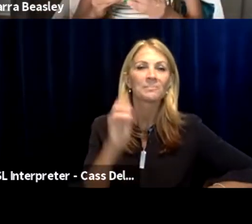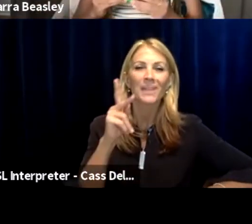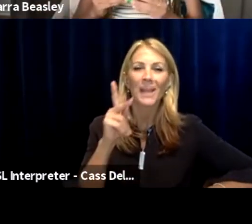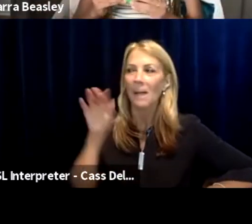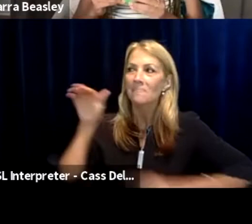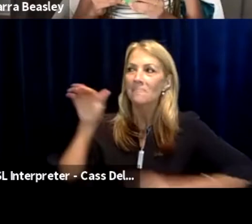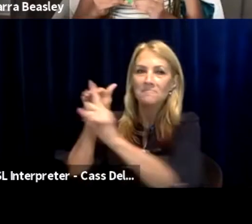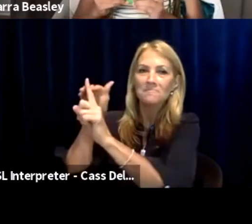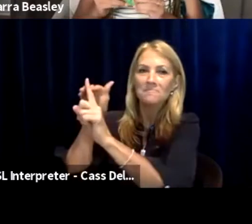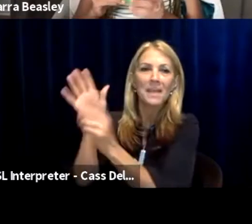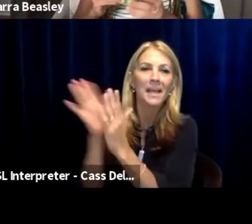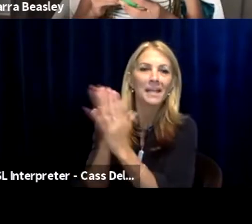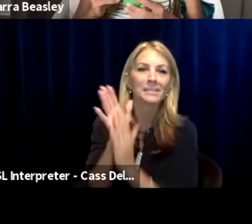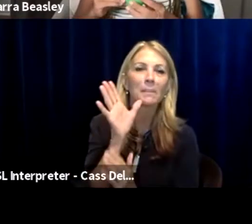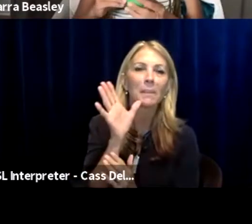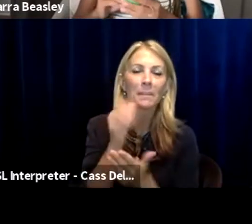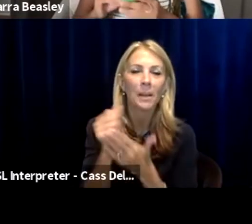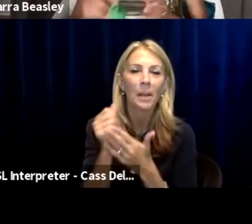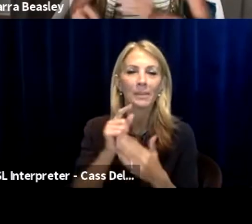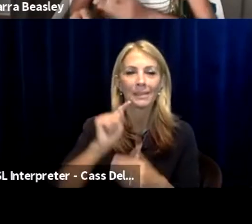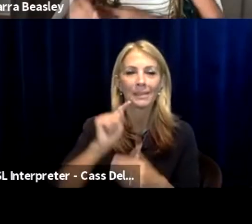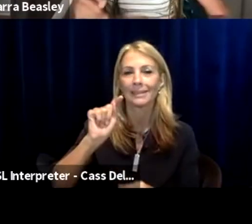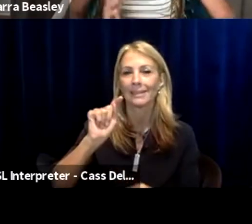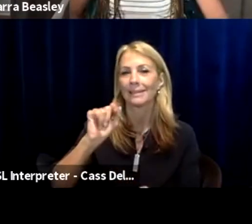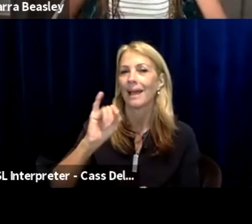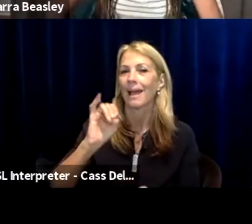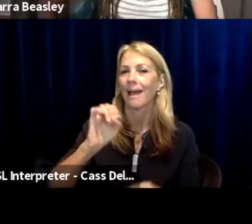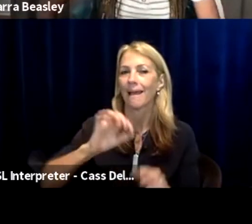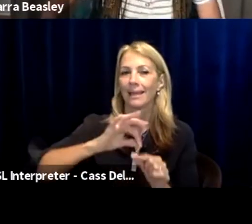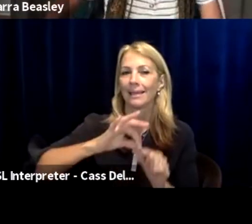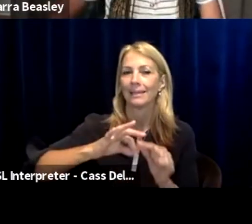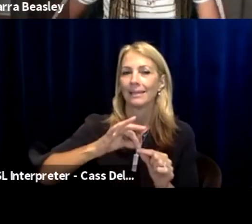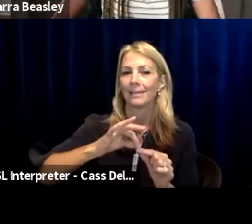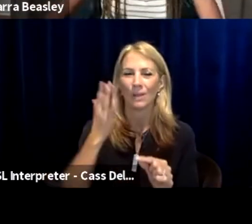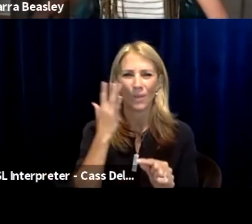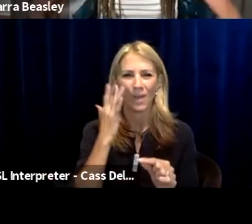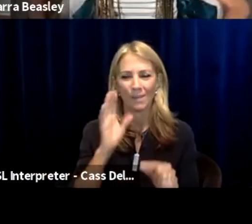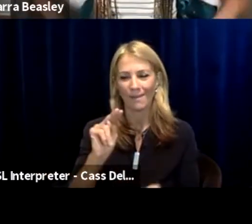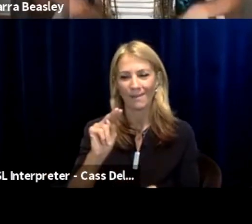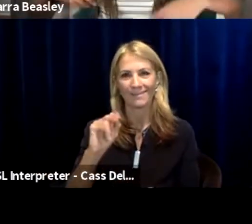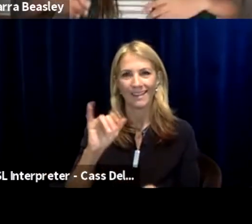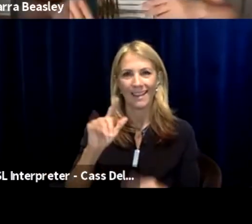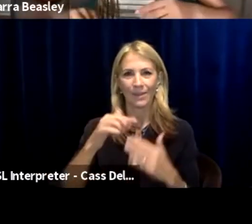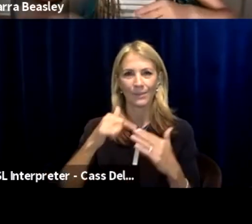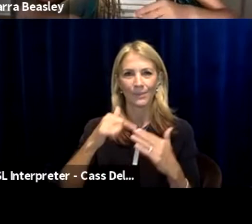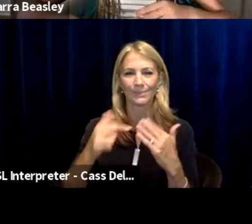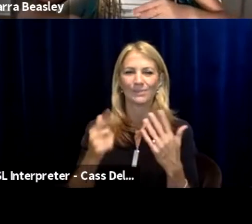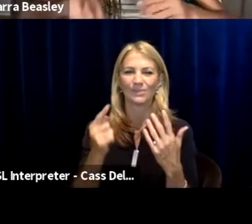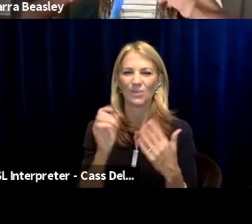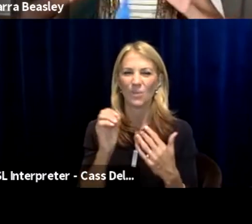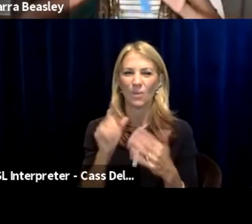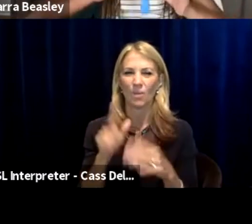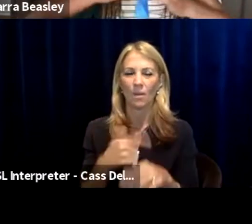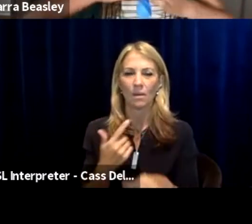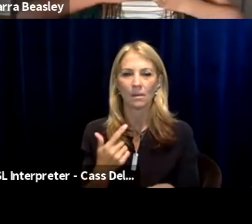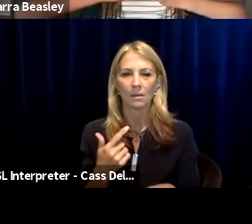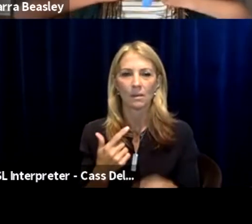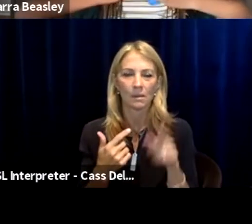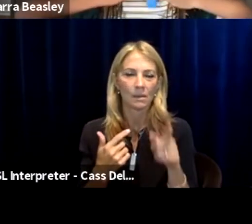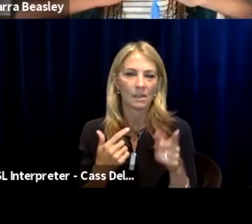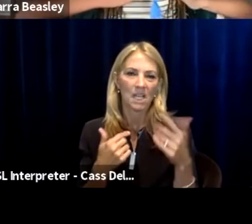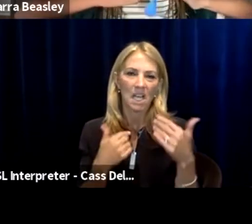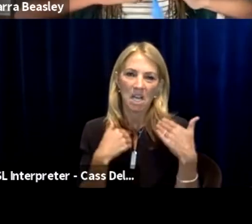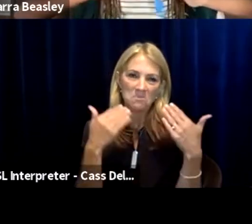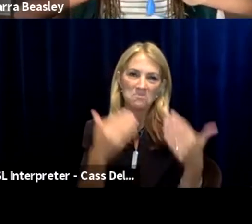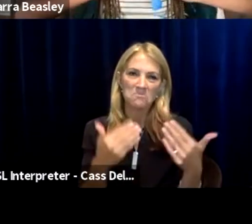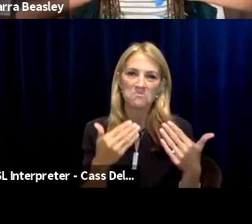because my nails are too long. I'm actually gonna do 2 for the fun of it, because why not? I'm here